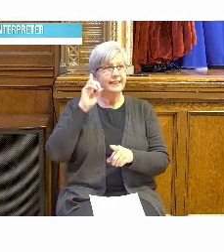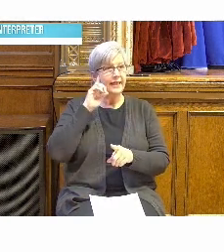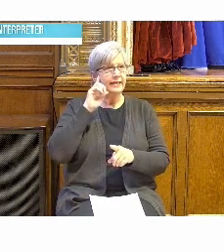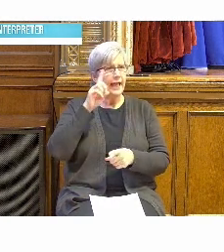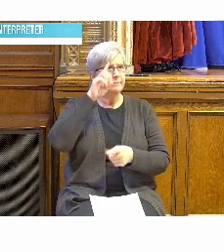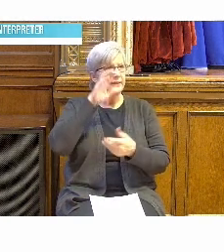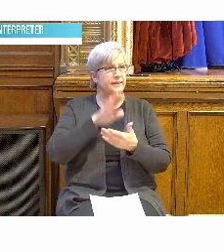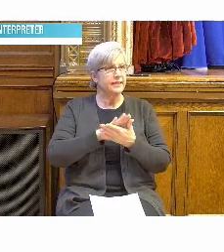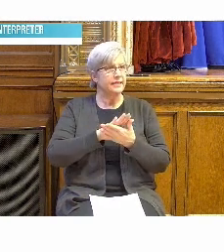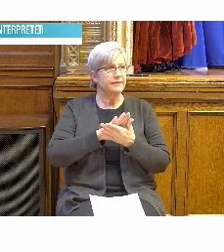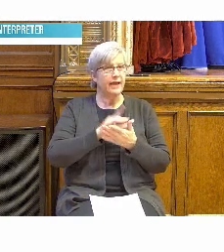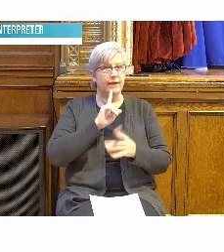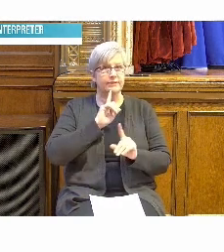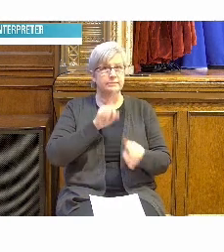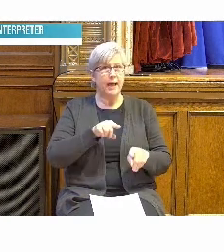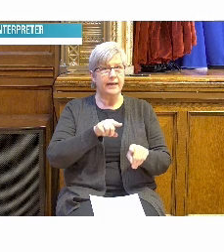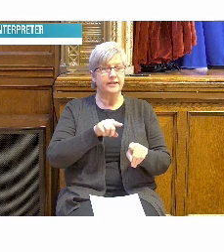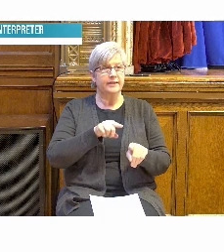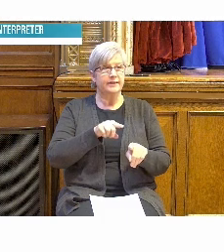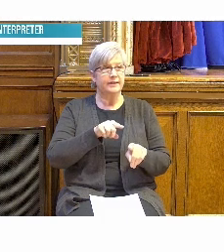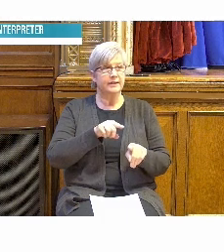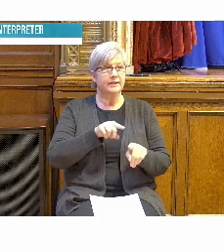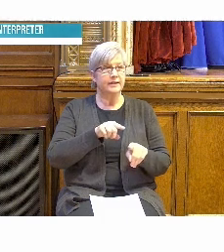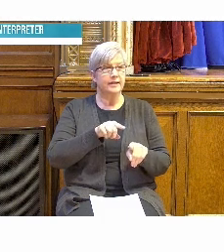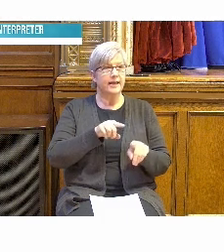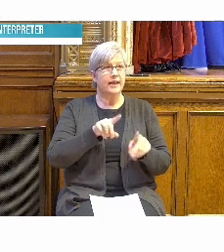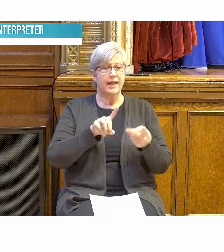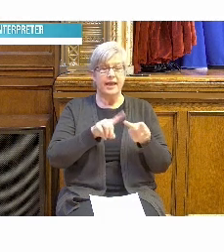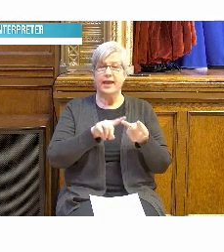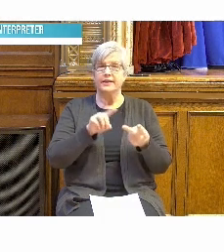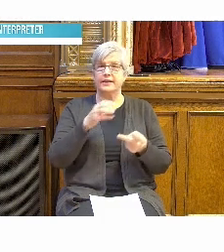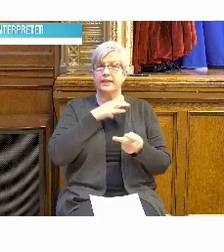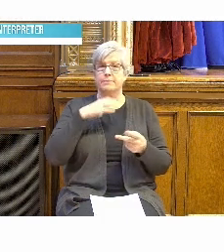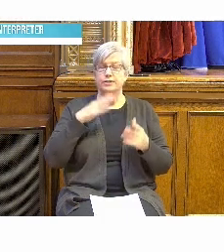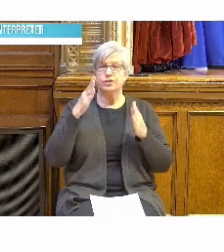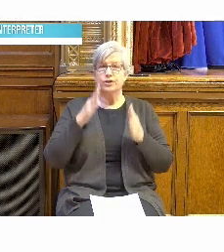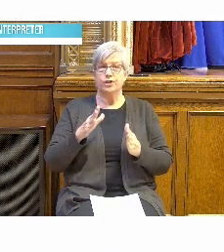I responded to it, as did Commissioner